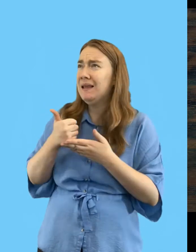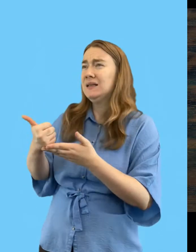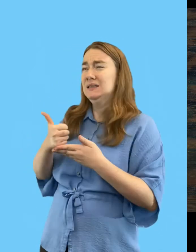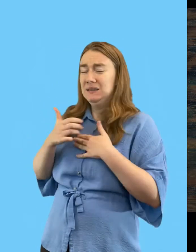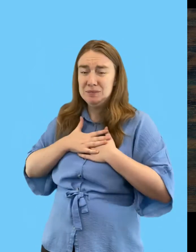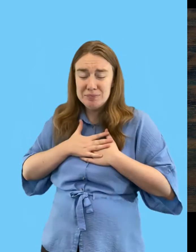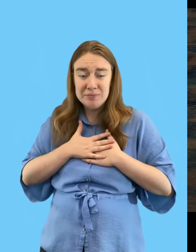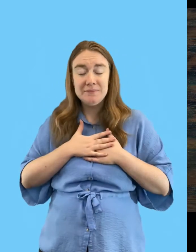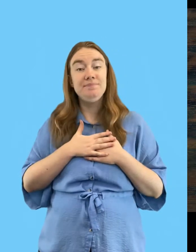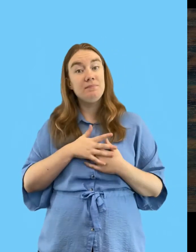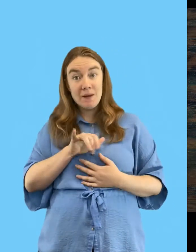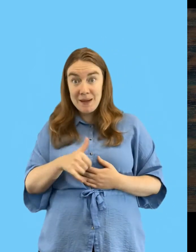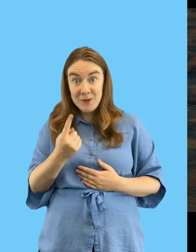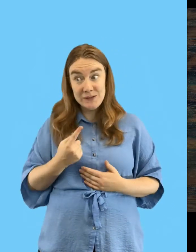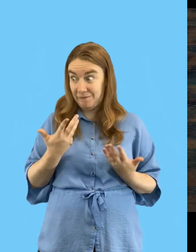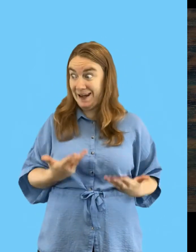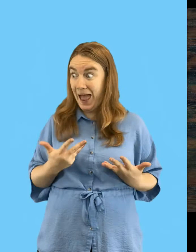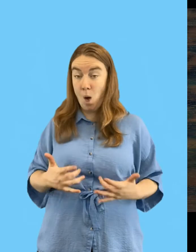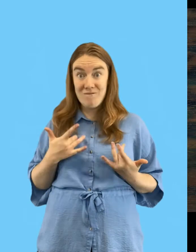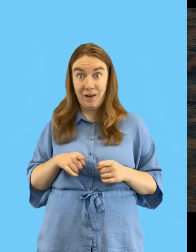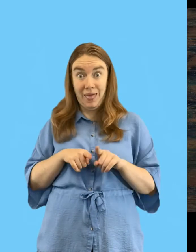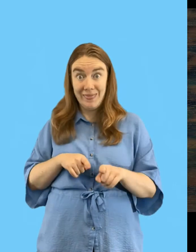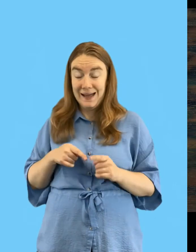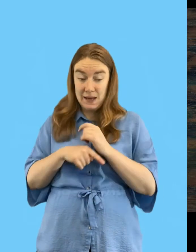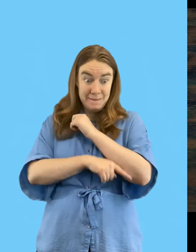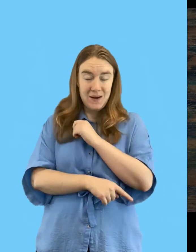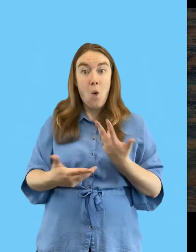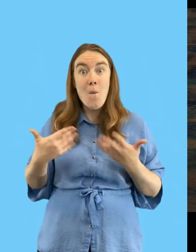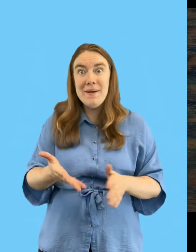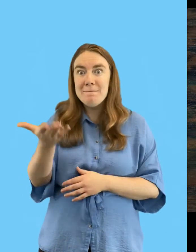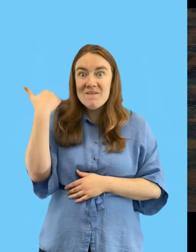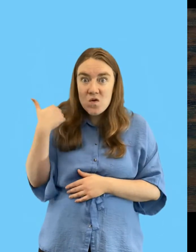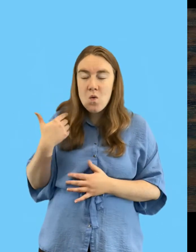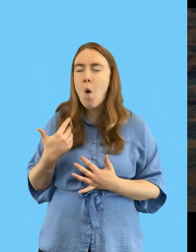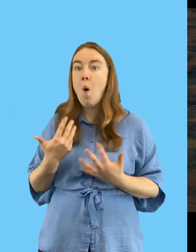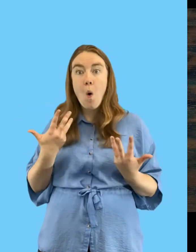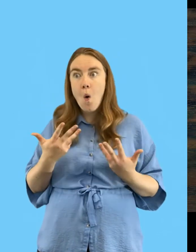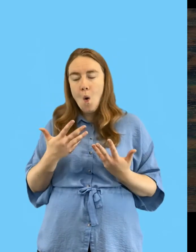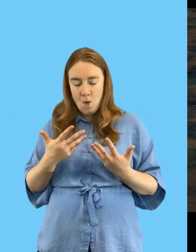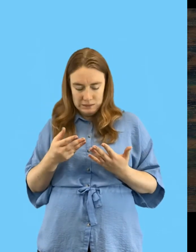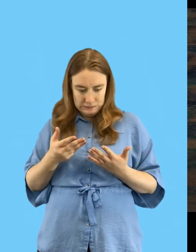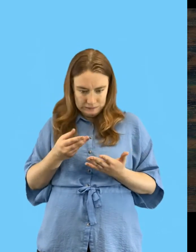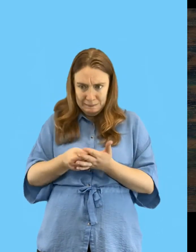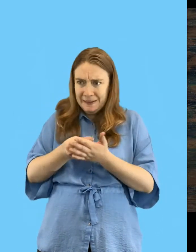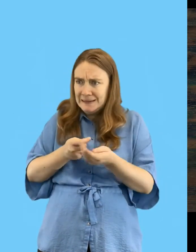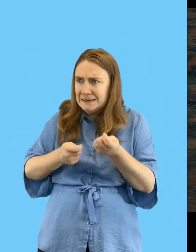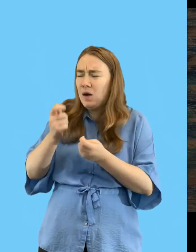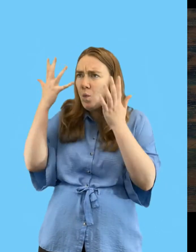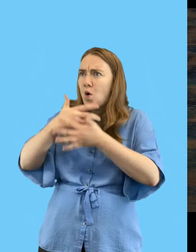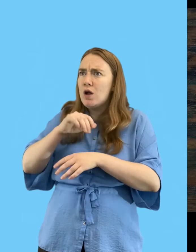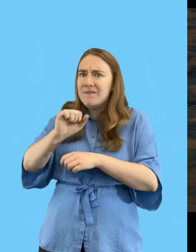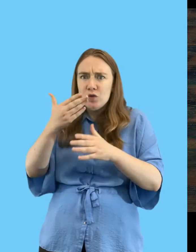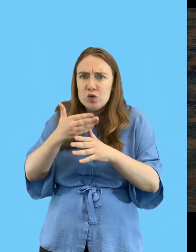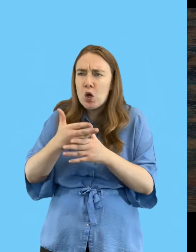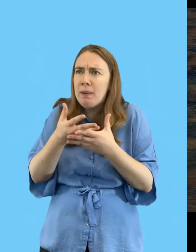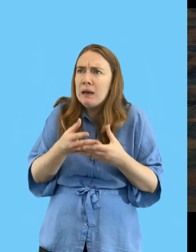Maybe you're in that situation now, or you've been there, or you worried that you'll end up there if you lose your job, or